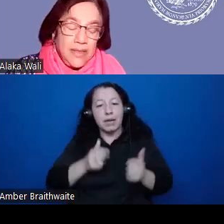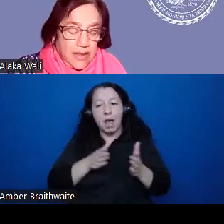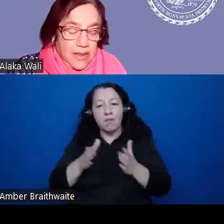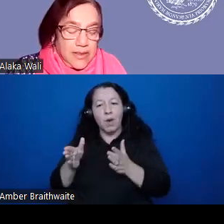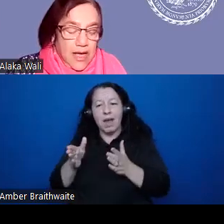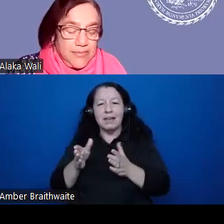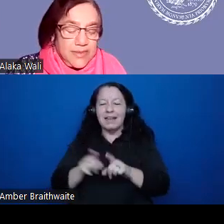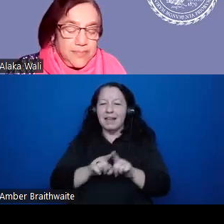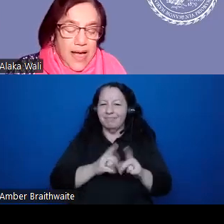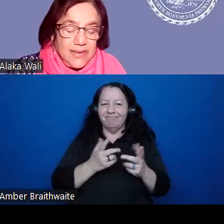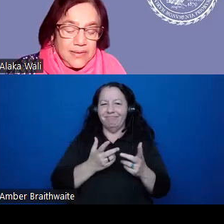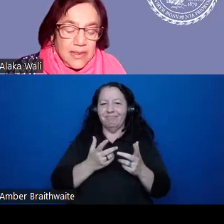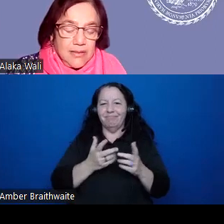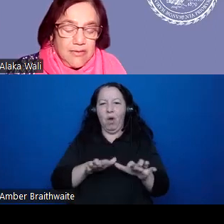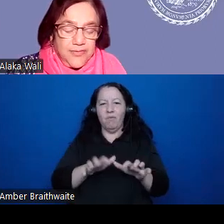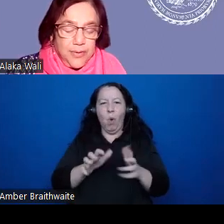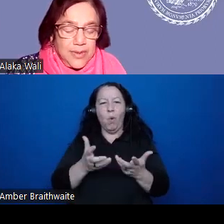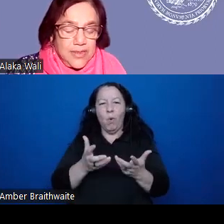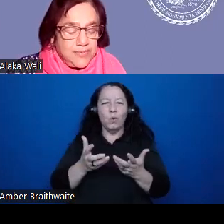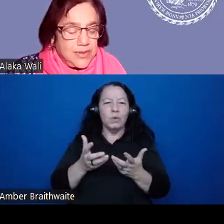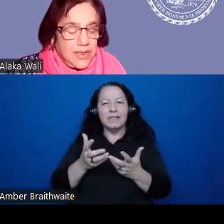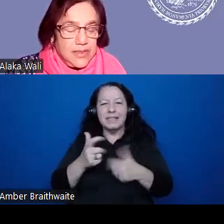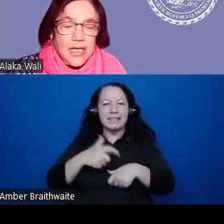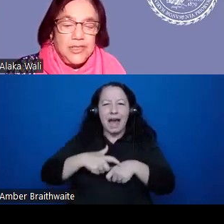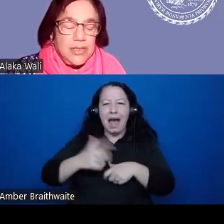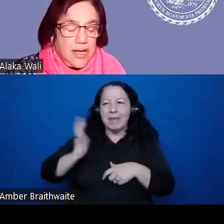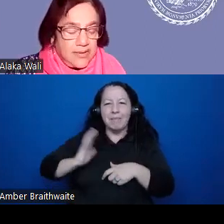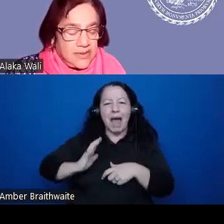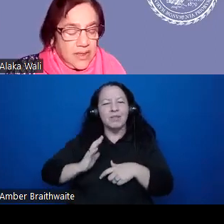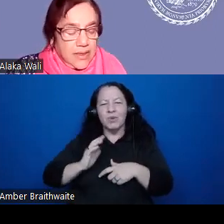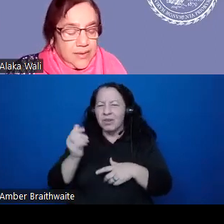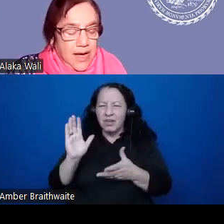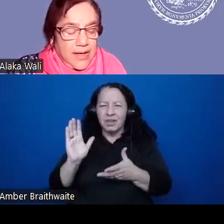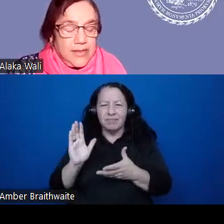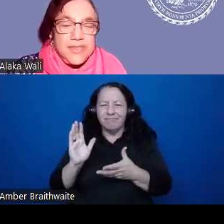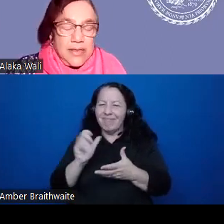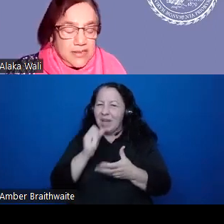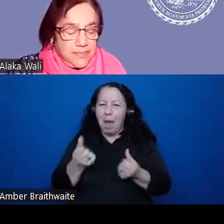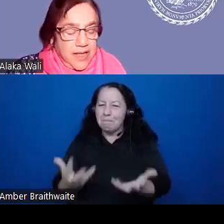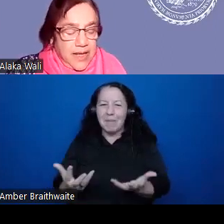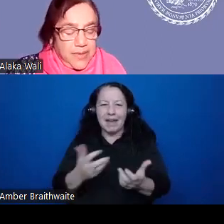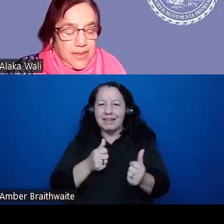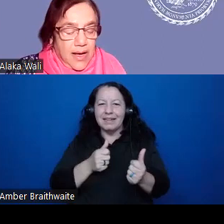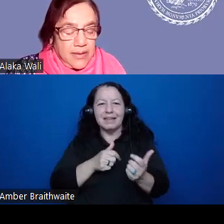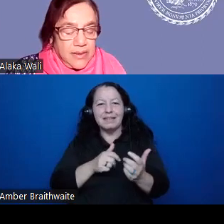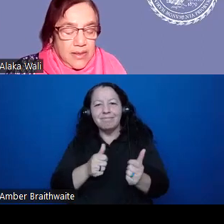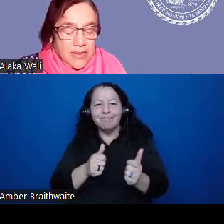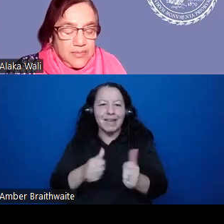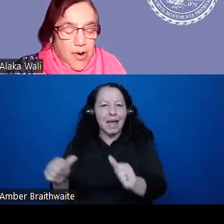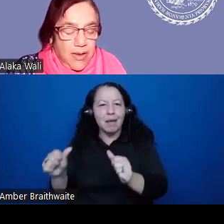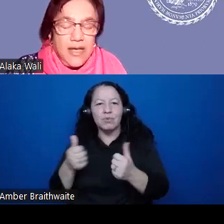frozen in a timeless past, with few attempts to contextualize the items on display